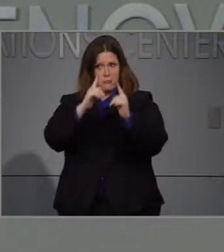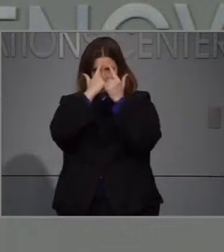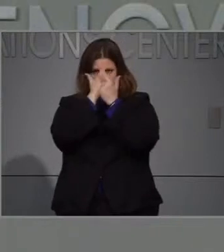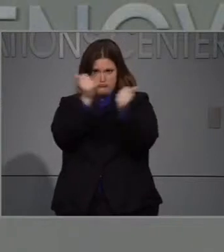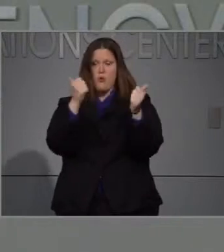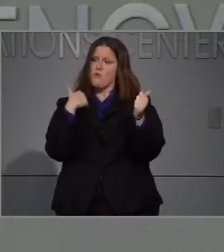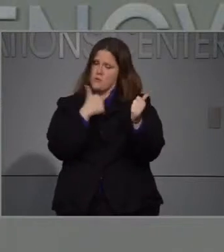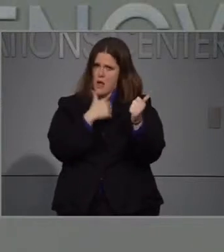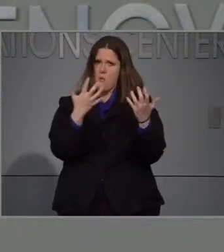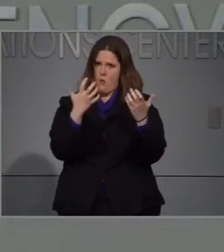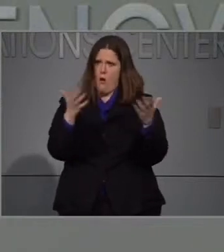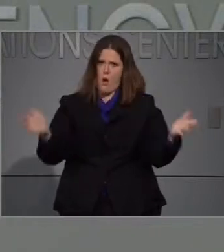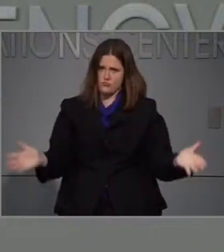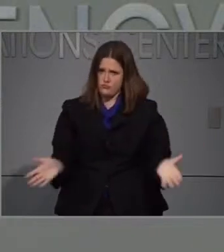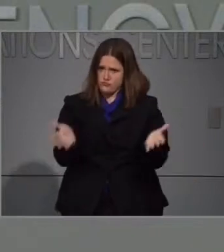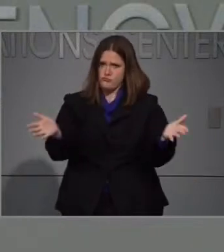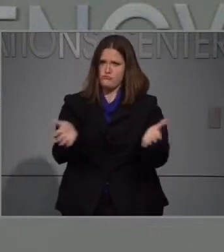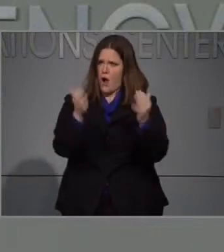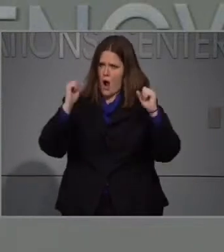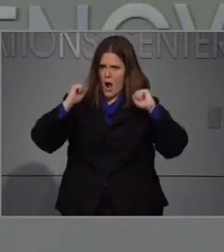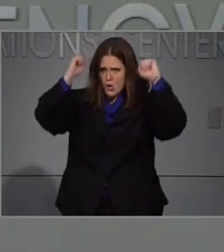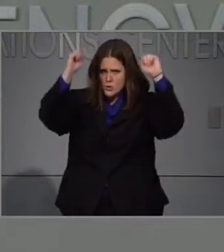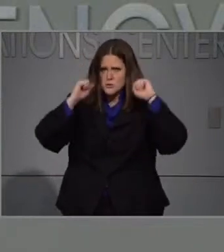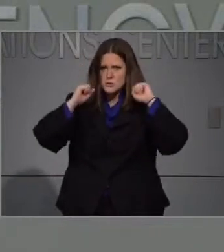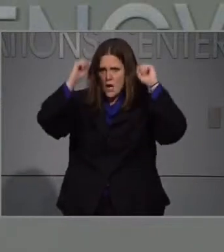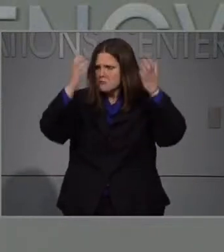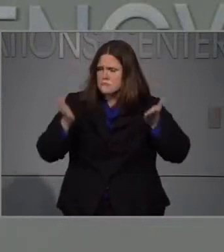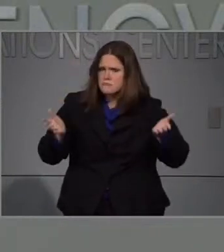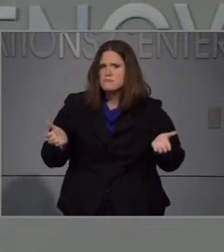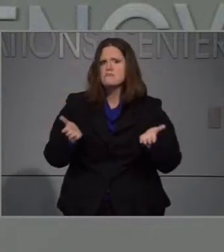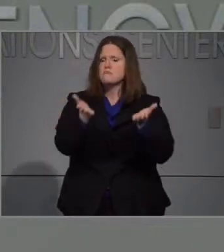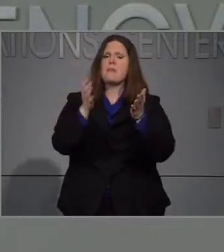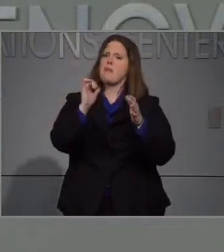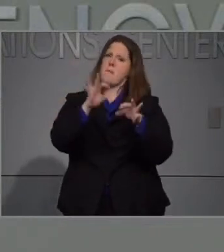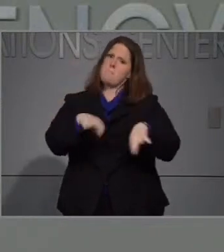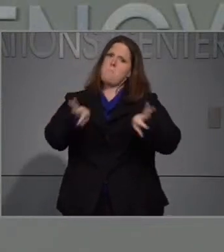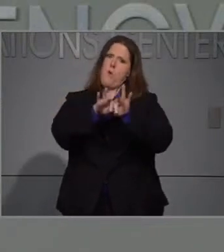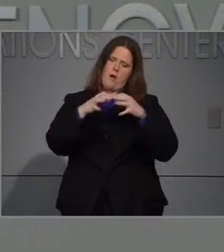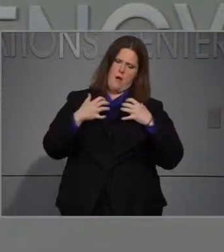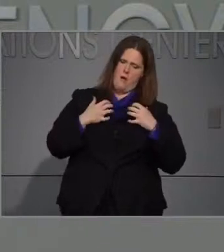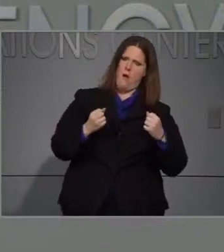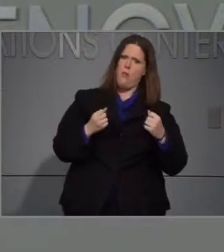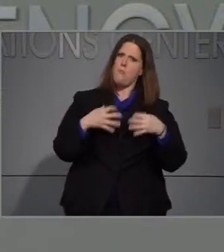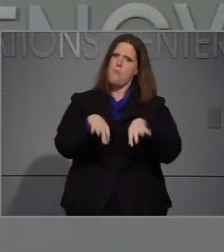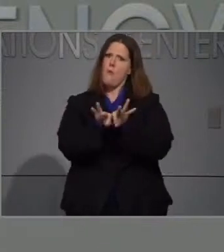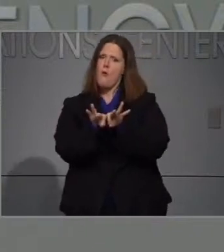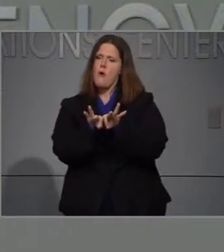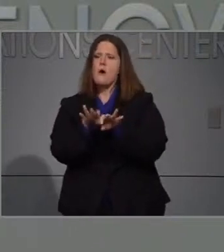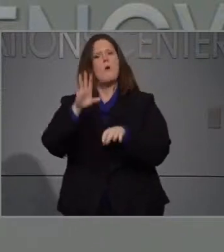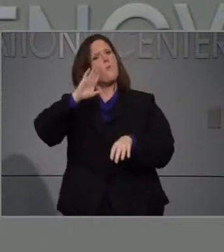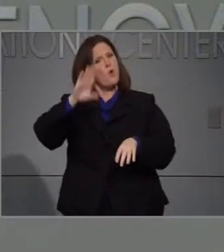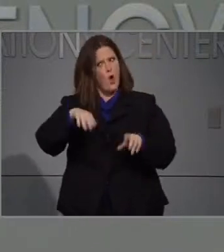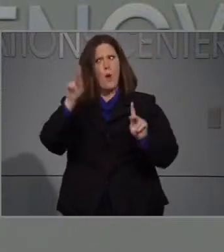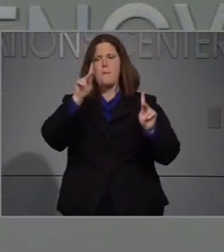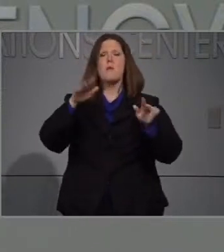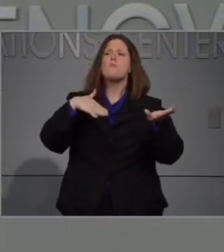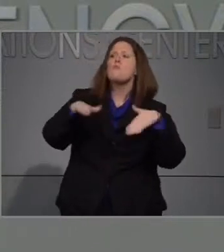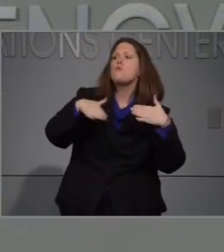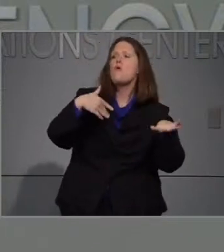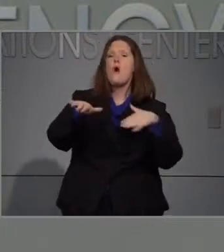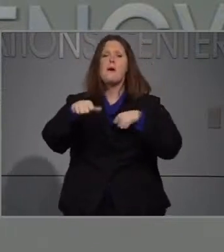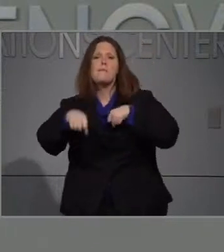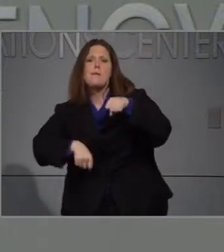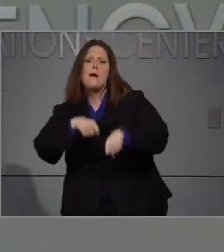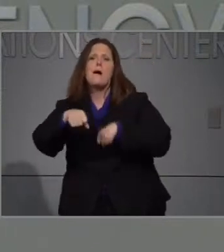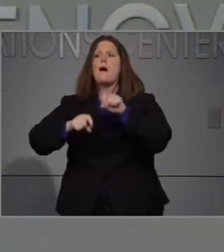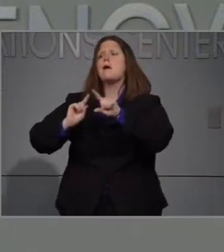We encourage folks to get exercise. We know that's really important. And we know that when folks are doing activities outdoors, the